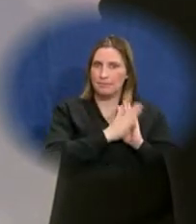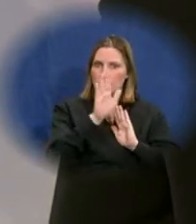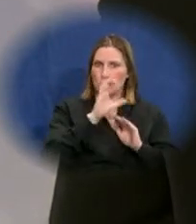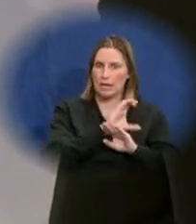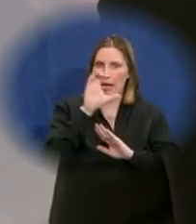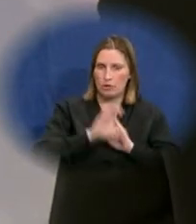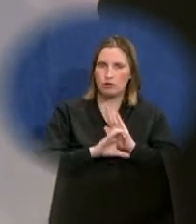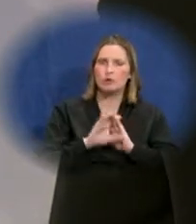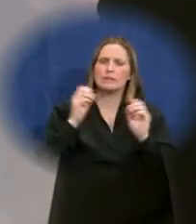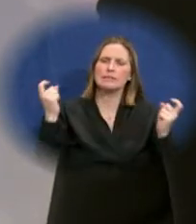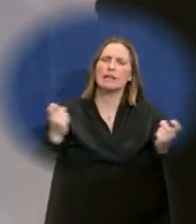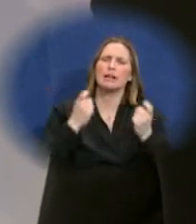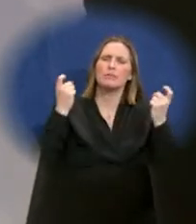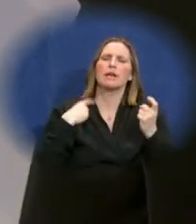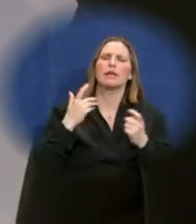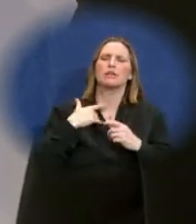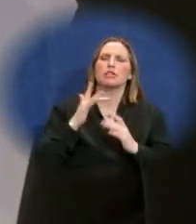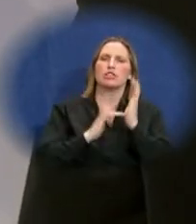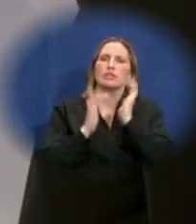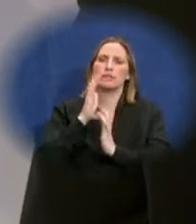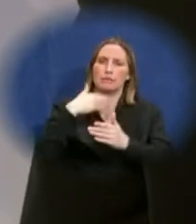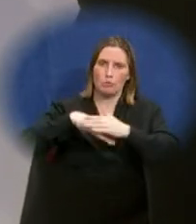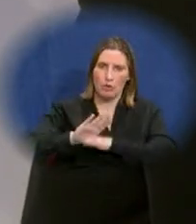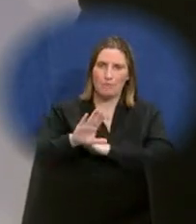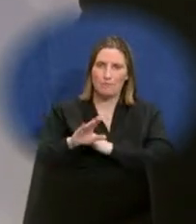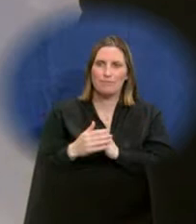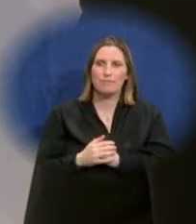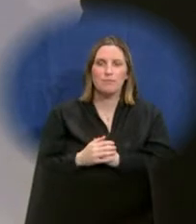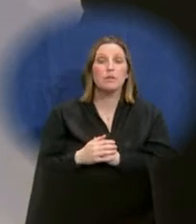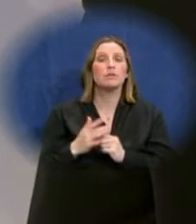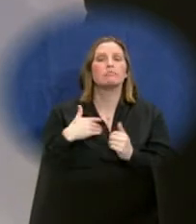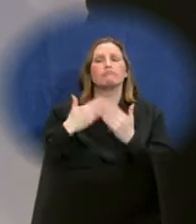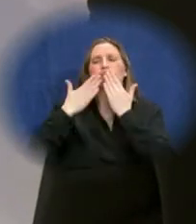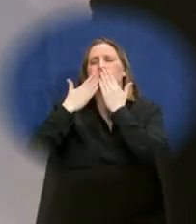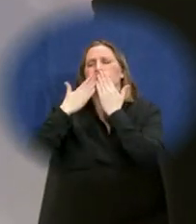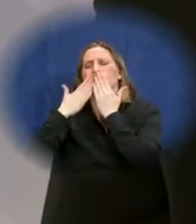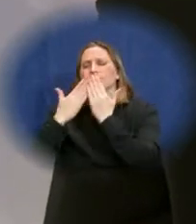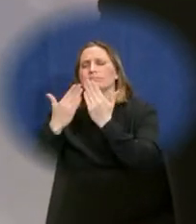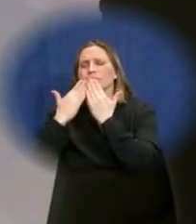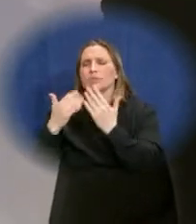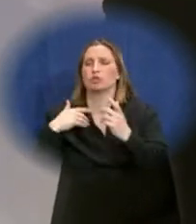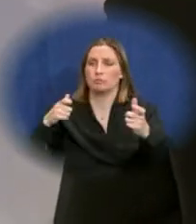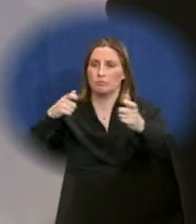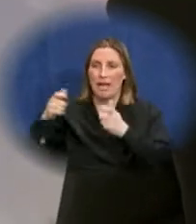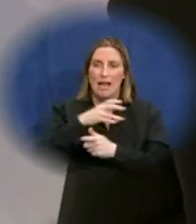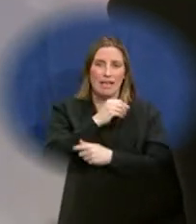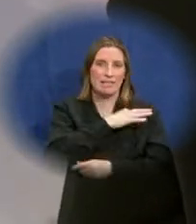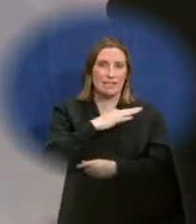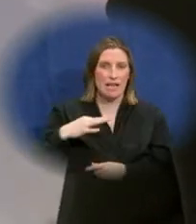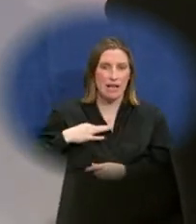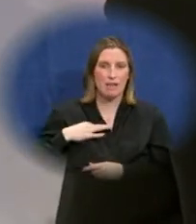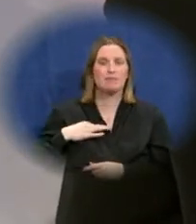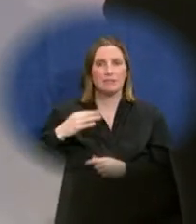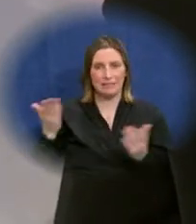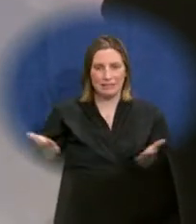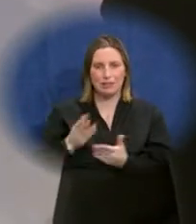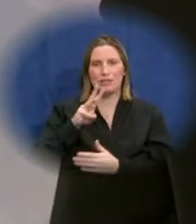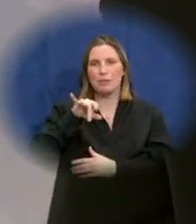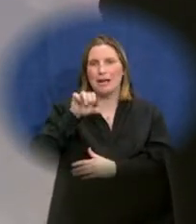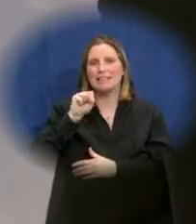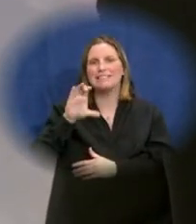Savior, Jesus Christ. We express our sincere appreciation to the management and staff of